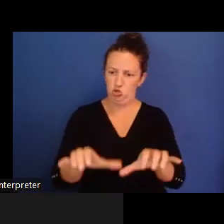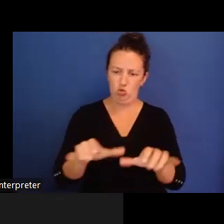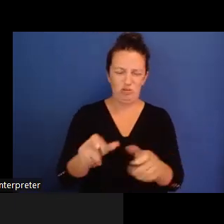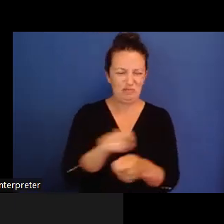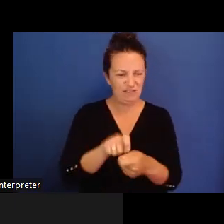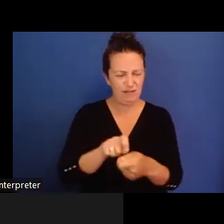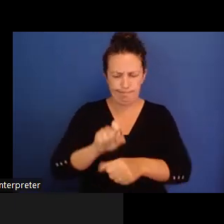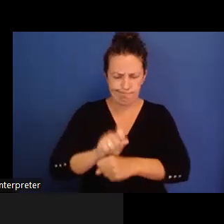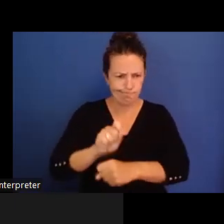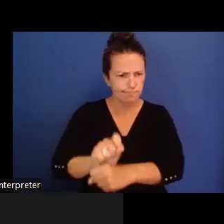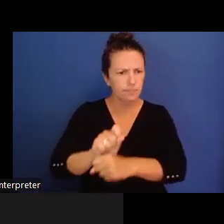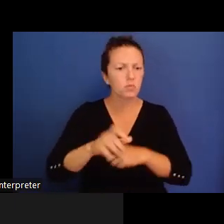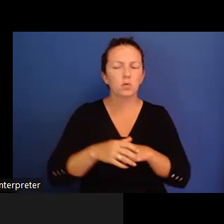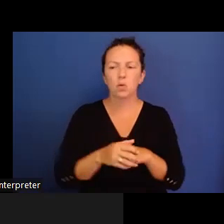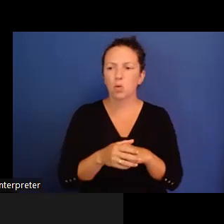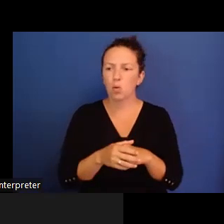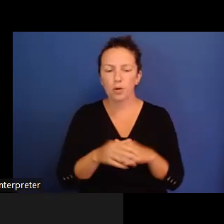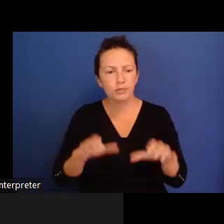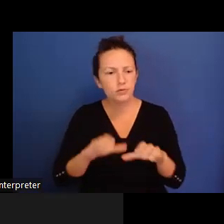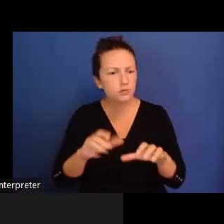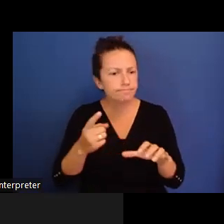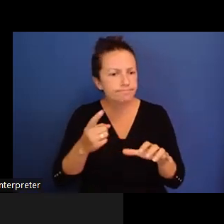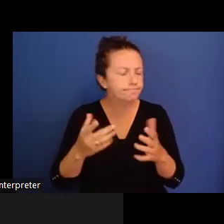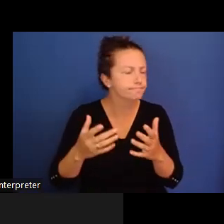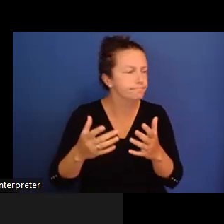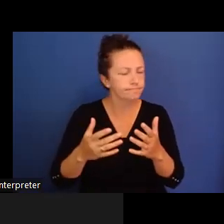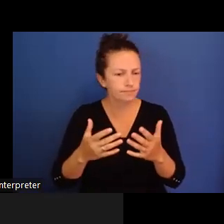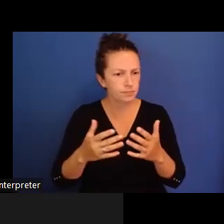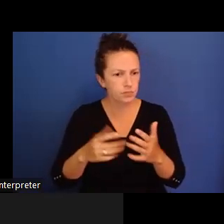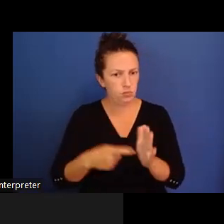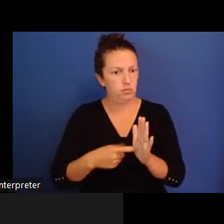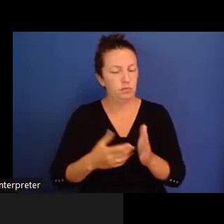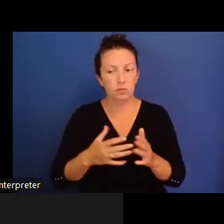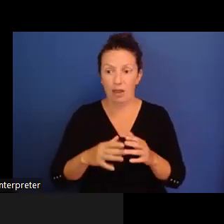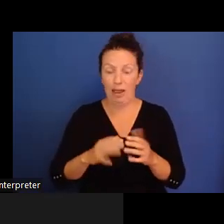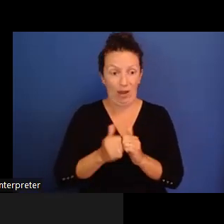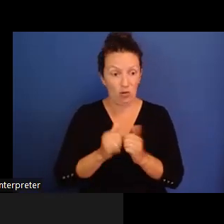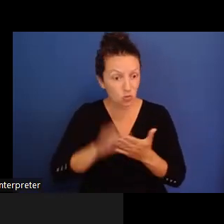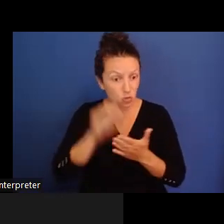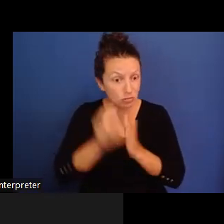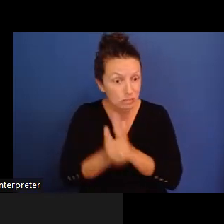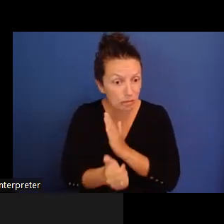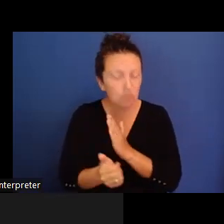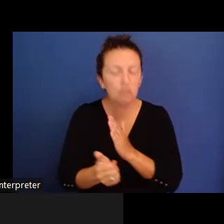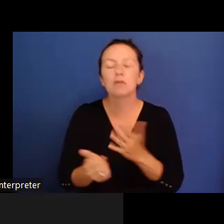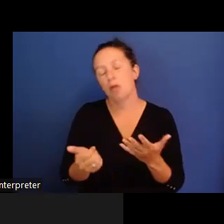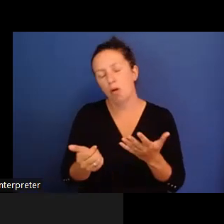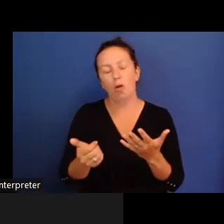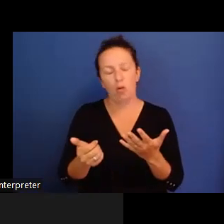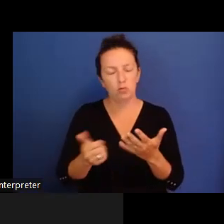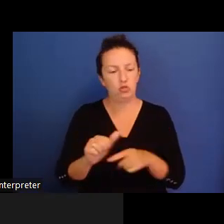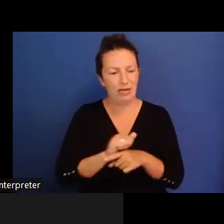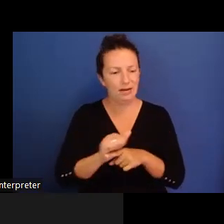effectively, and often acquired through training, education, and or practice. And we created